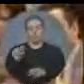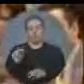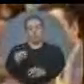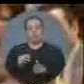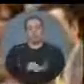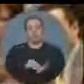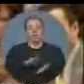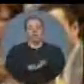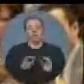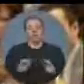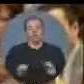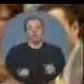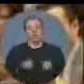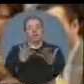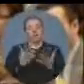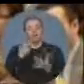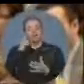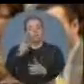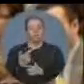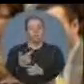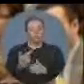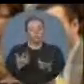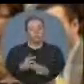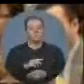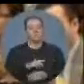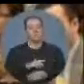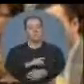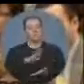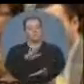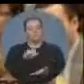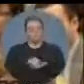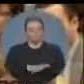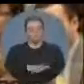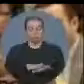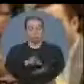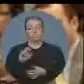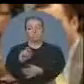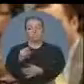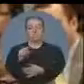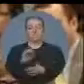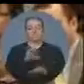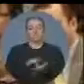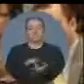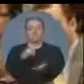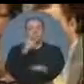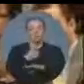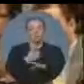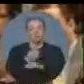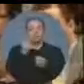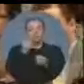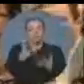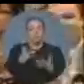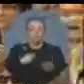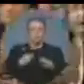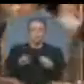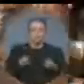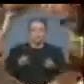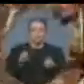information registry whose costs also were running out of control. This government instead just opened up access to information.